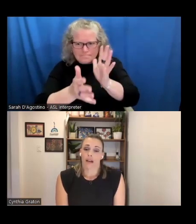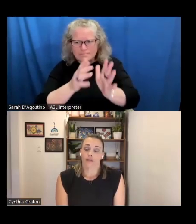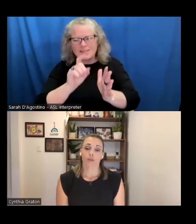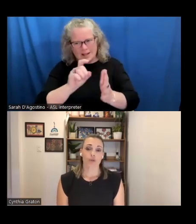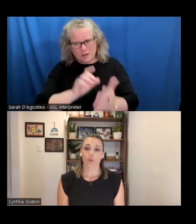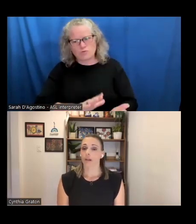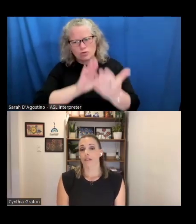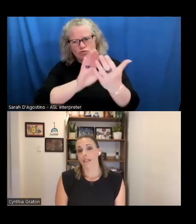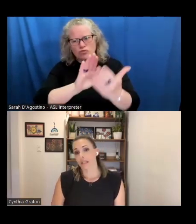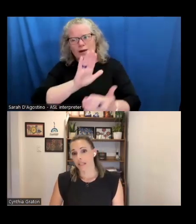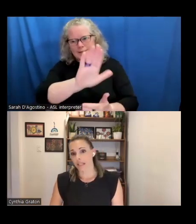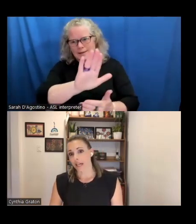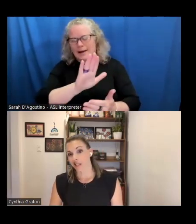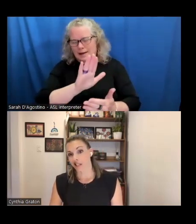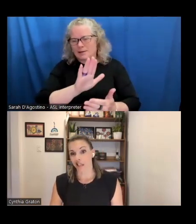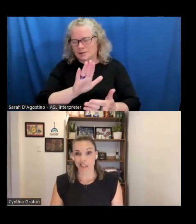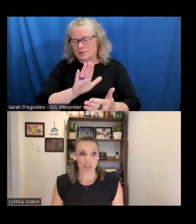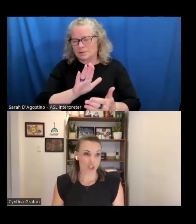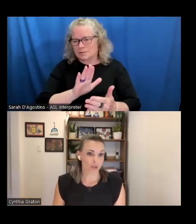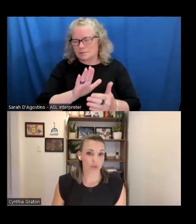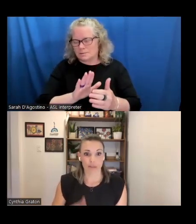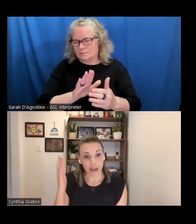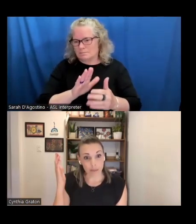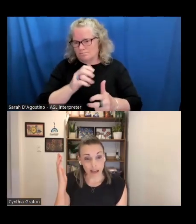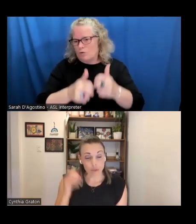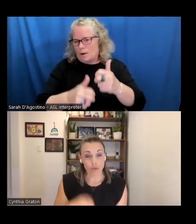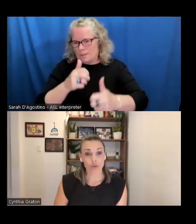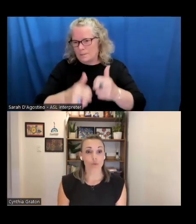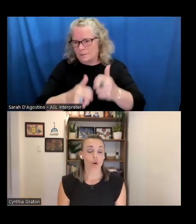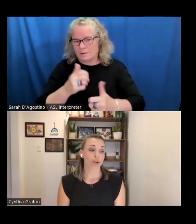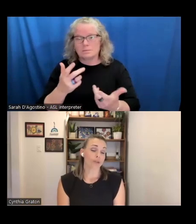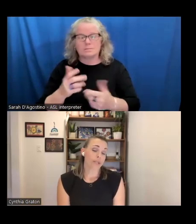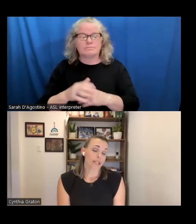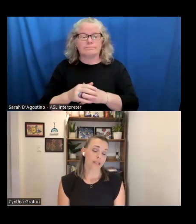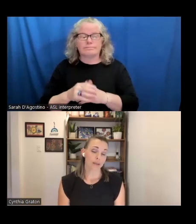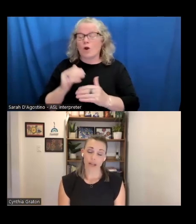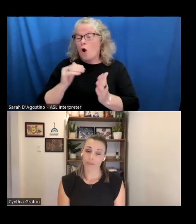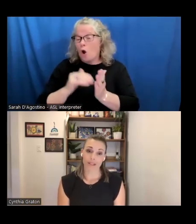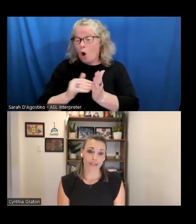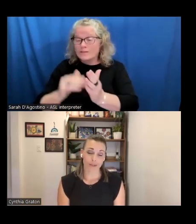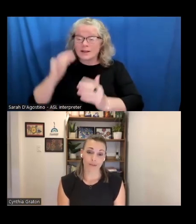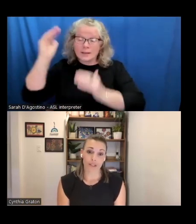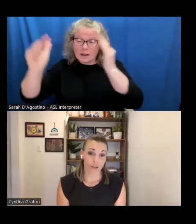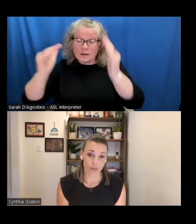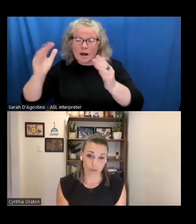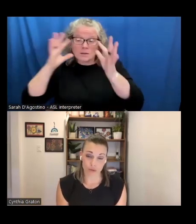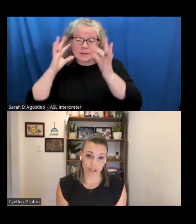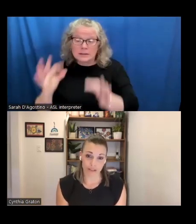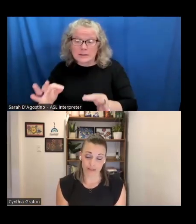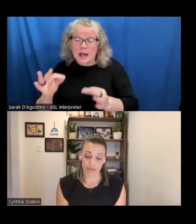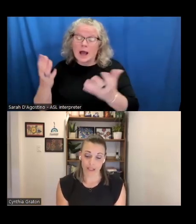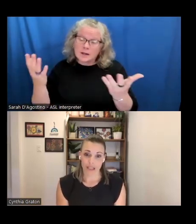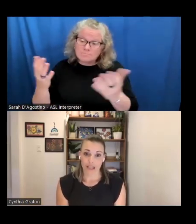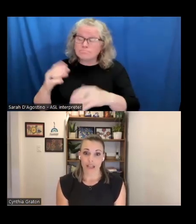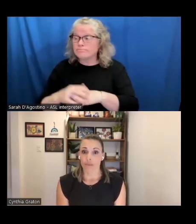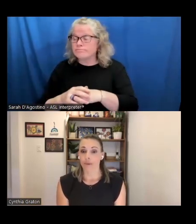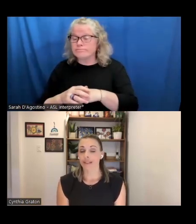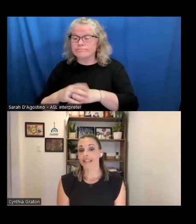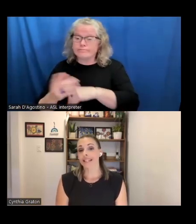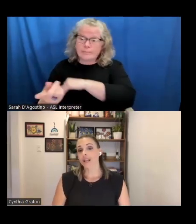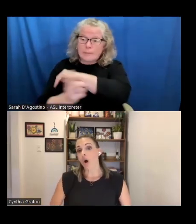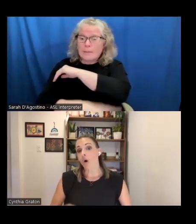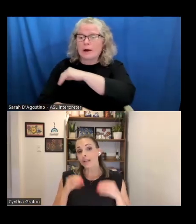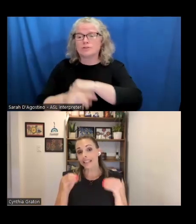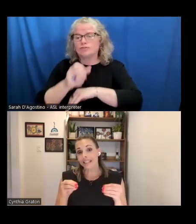Previously, staff used quick fixes like sending Jake to a timeout room or using sometimes even physical restraint.